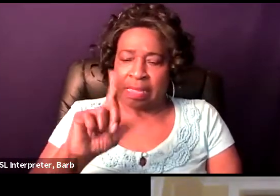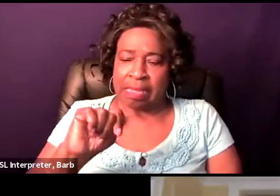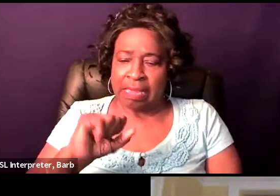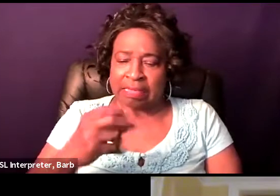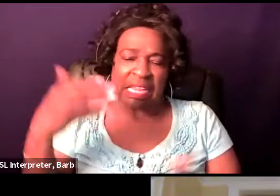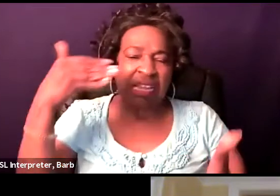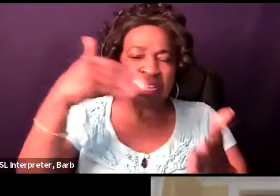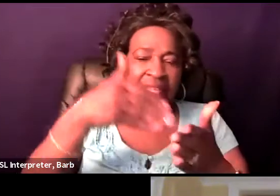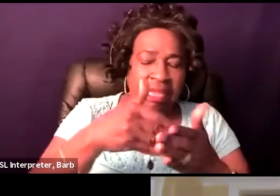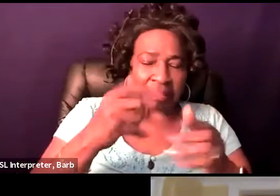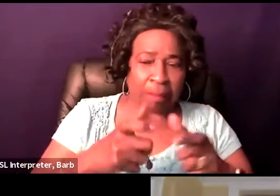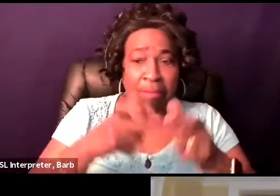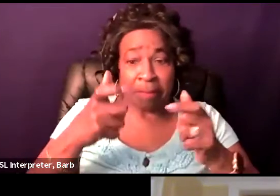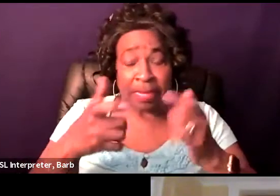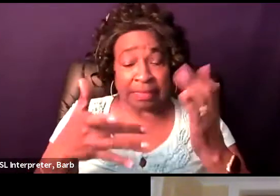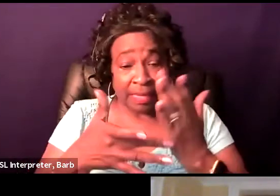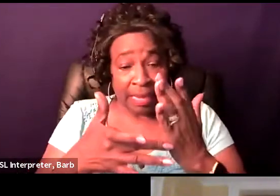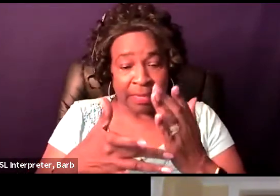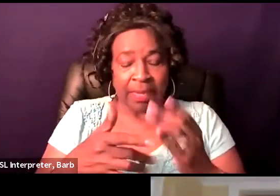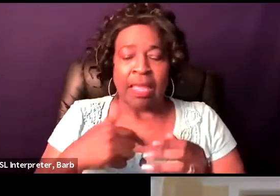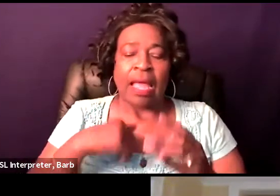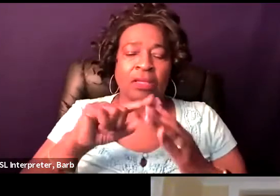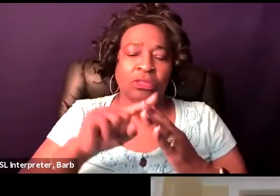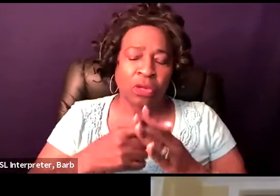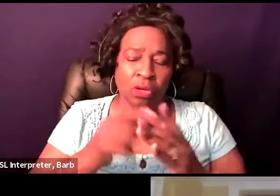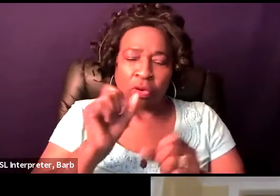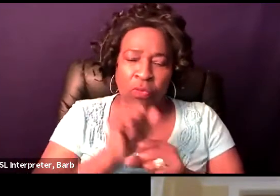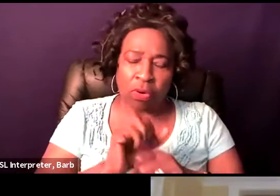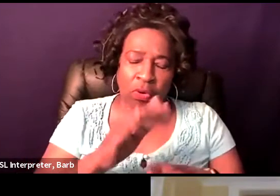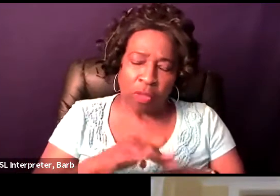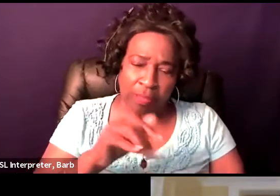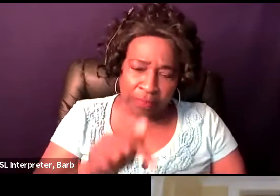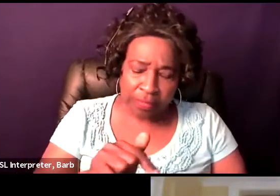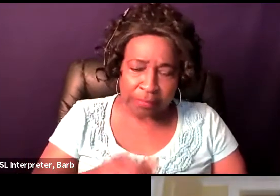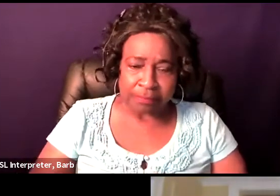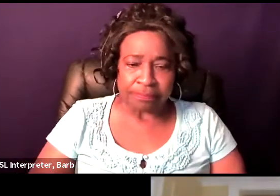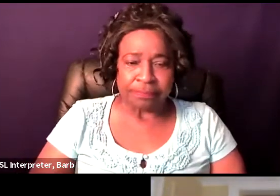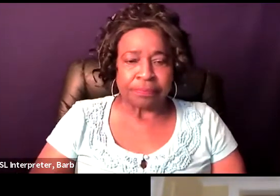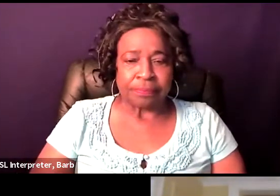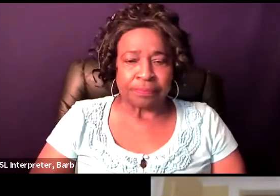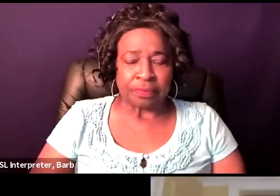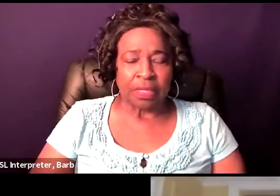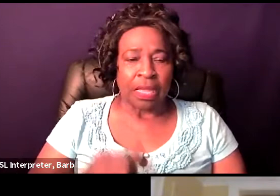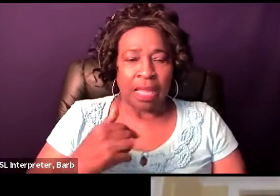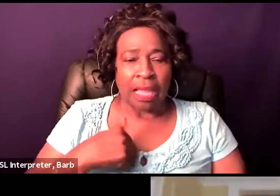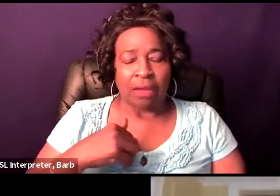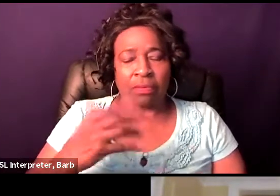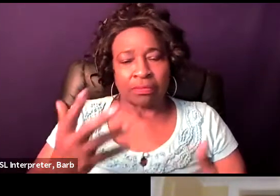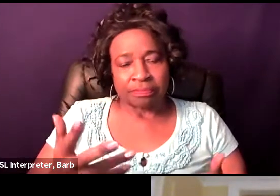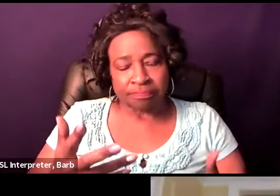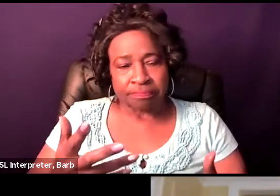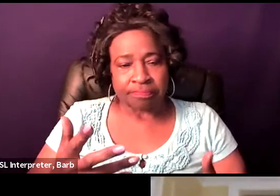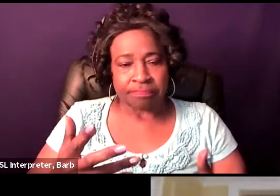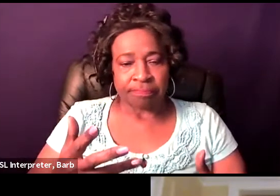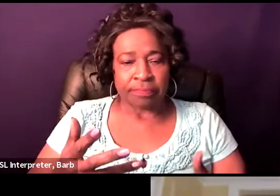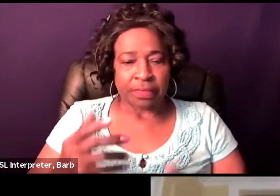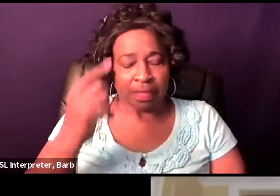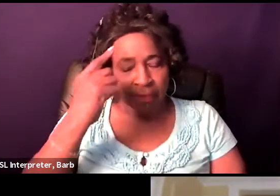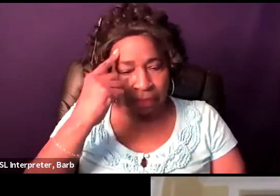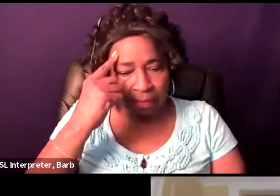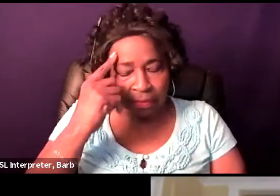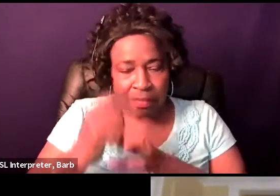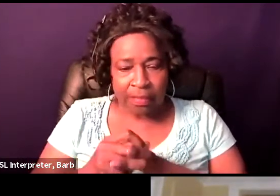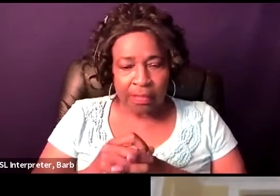before that. So when I started working on it, I was kind of wary. I thought, as my